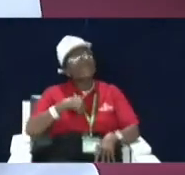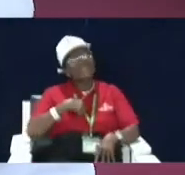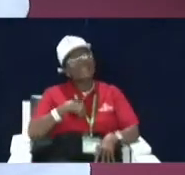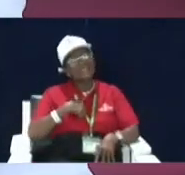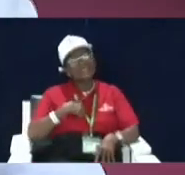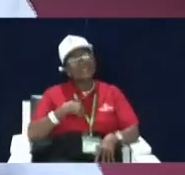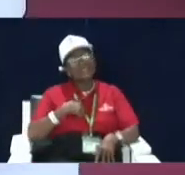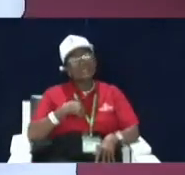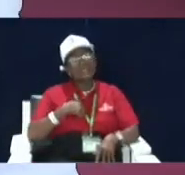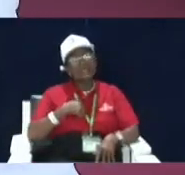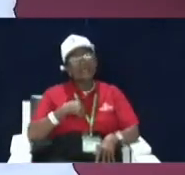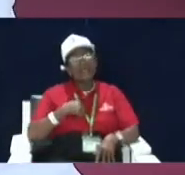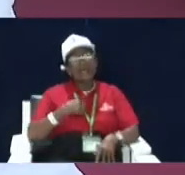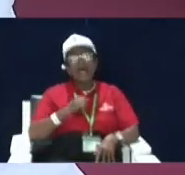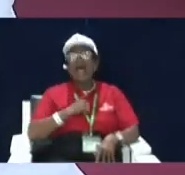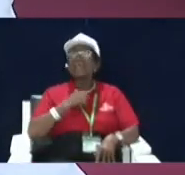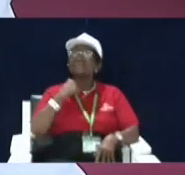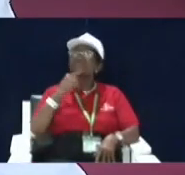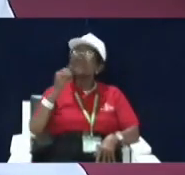And since myself,